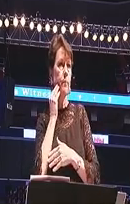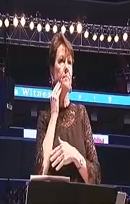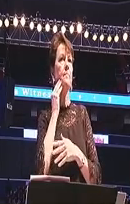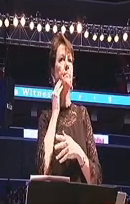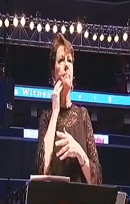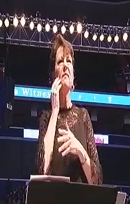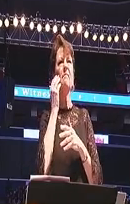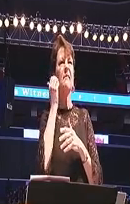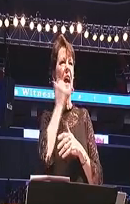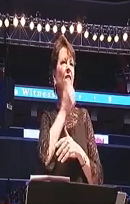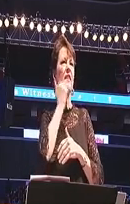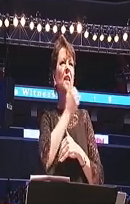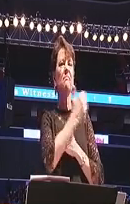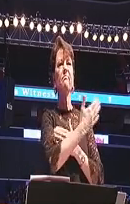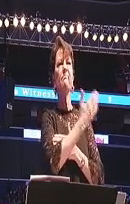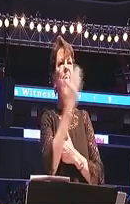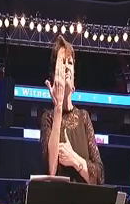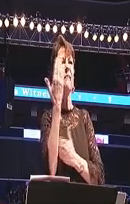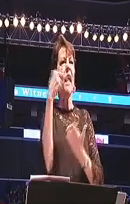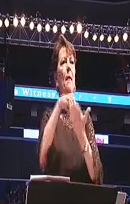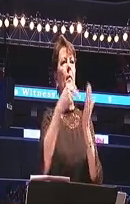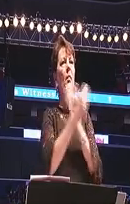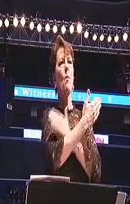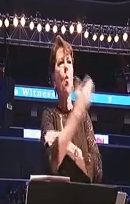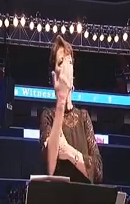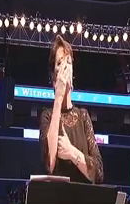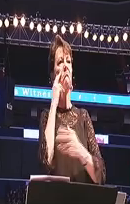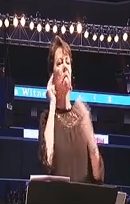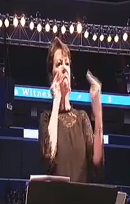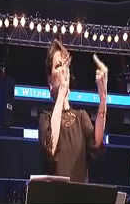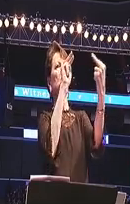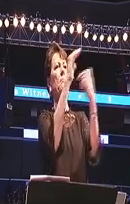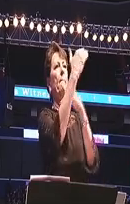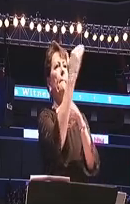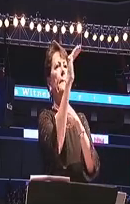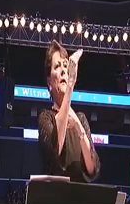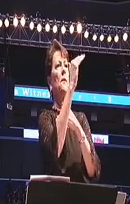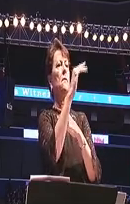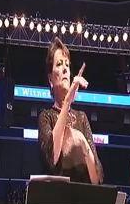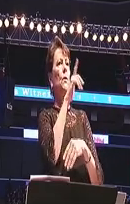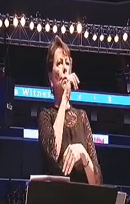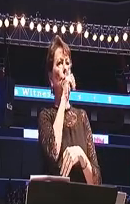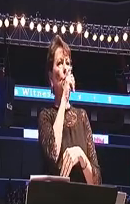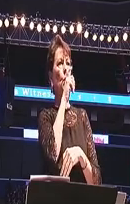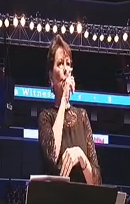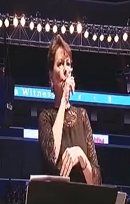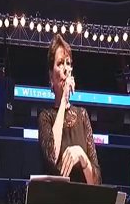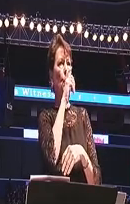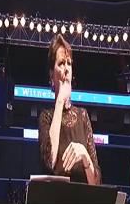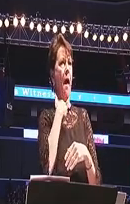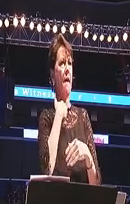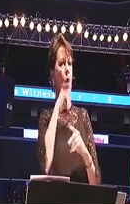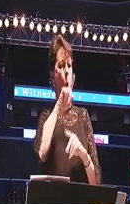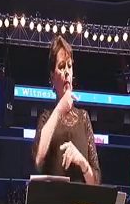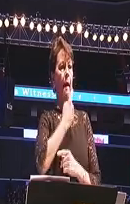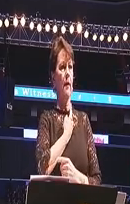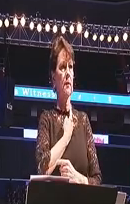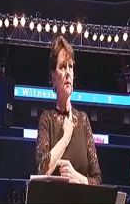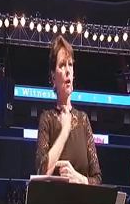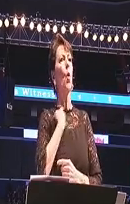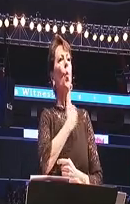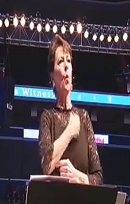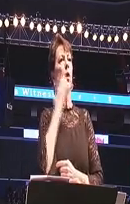on any given day and say to ourselves, we have got no one but us, and we are going to be the ones to